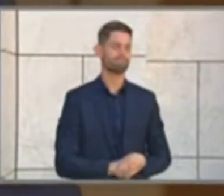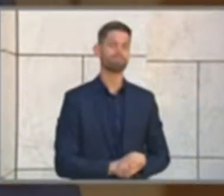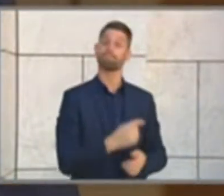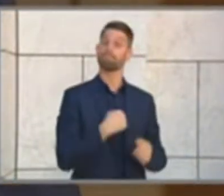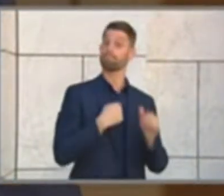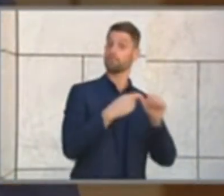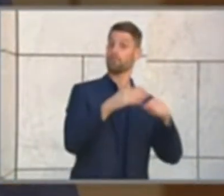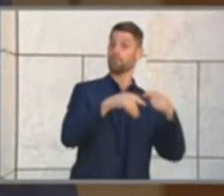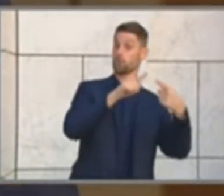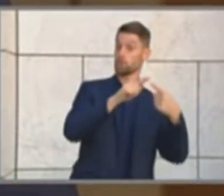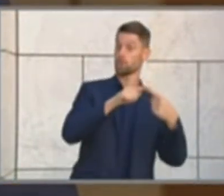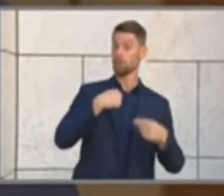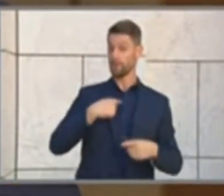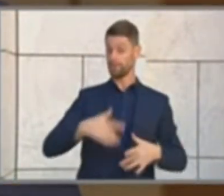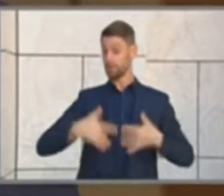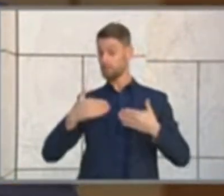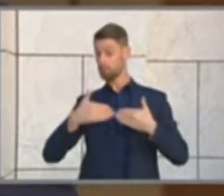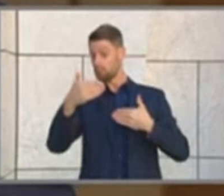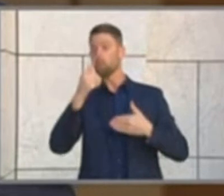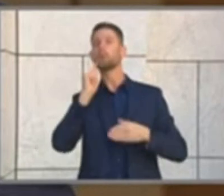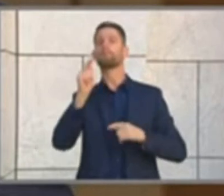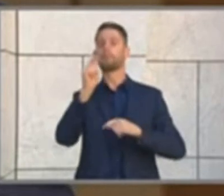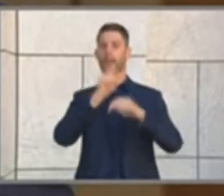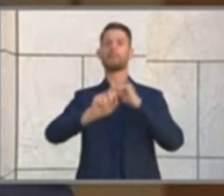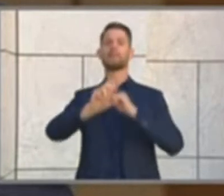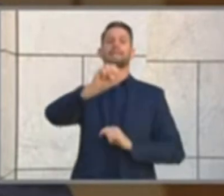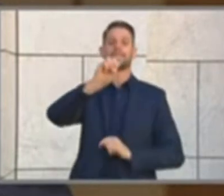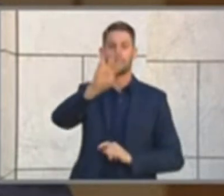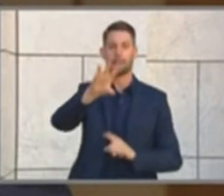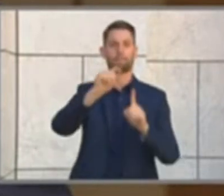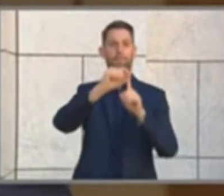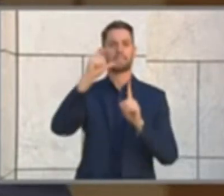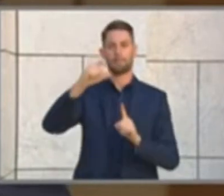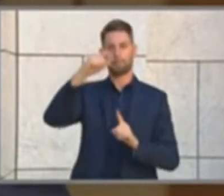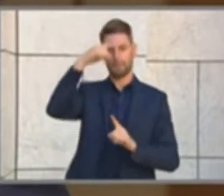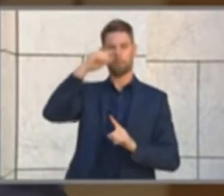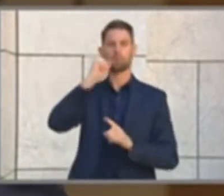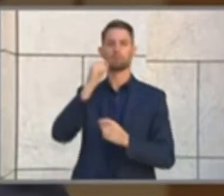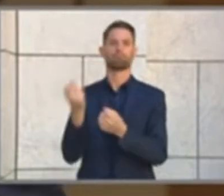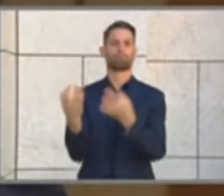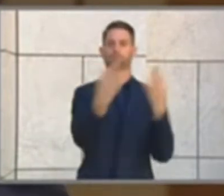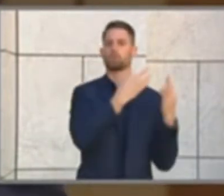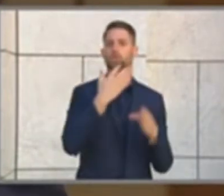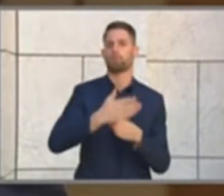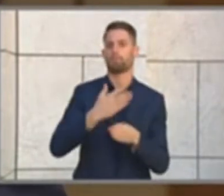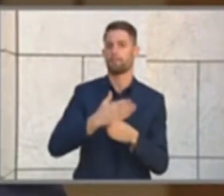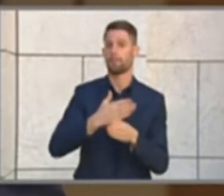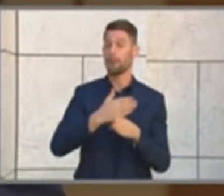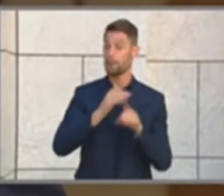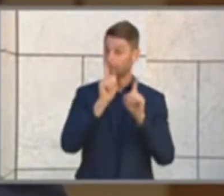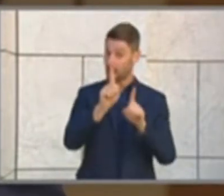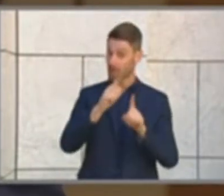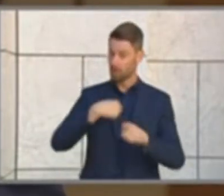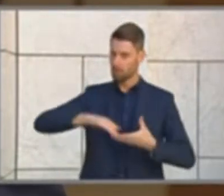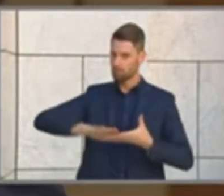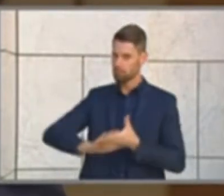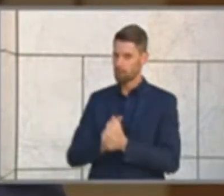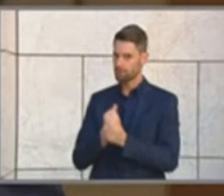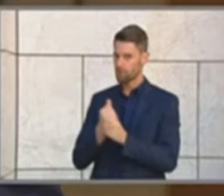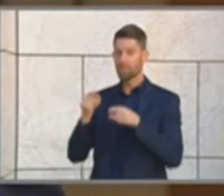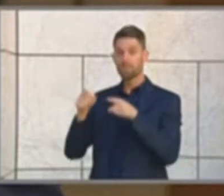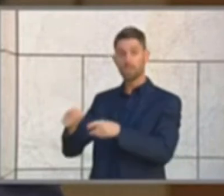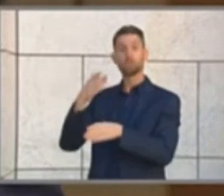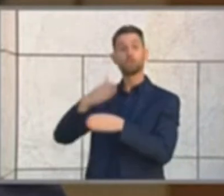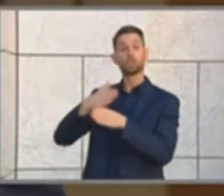for unemployment to reach around 10%. But importantly, Treasury have also said, but for the JobKeeper program, it would